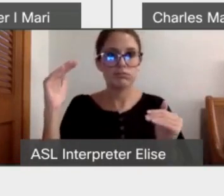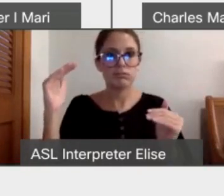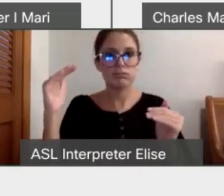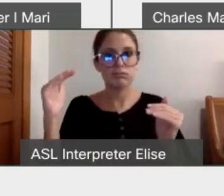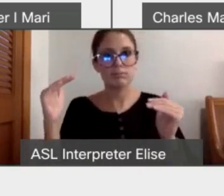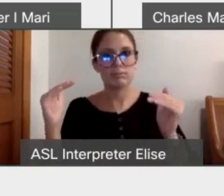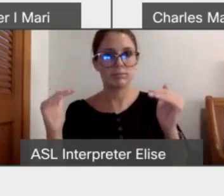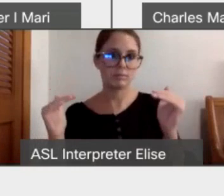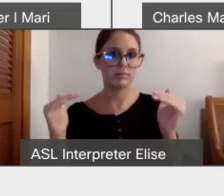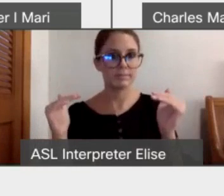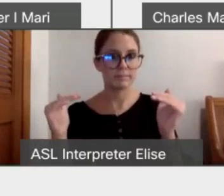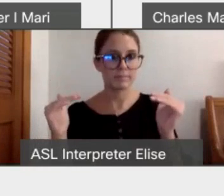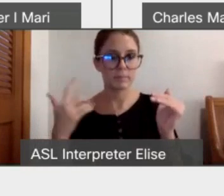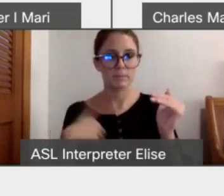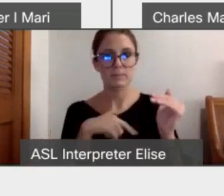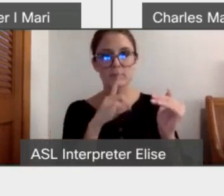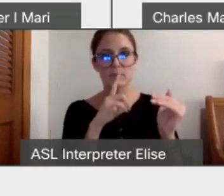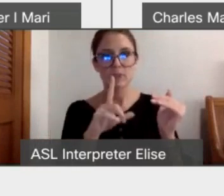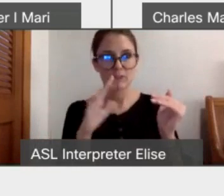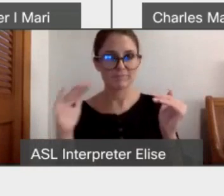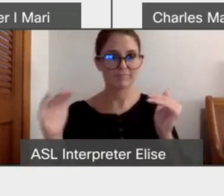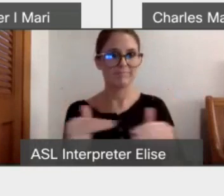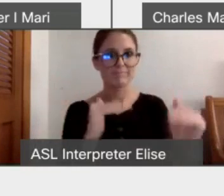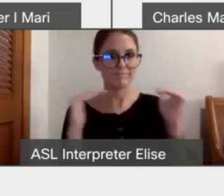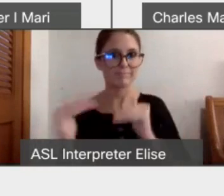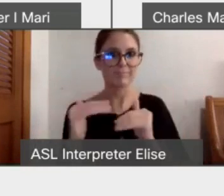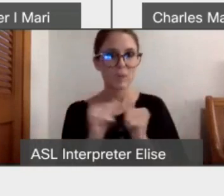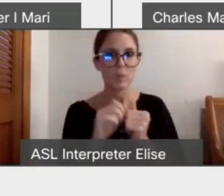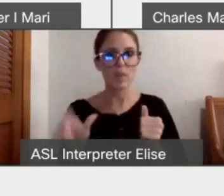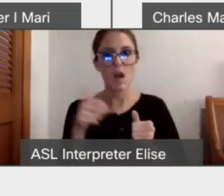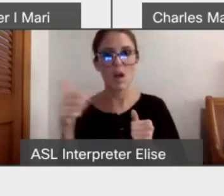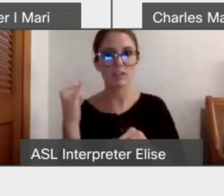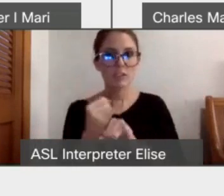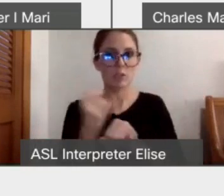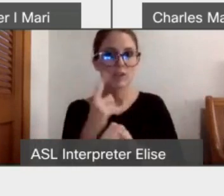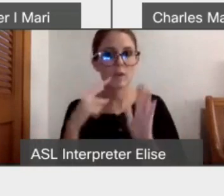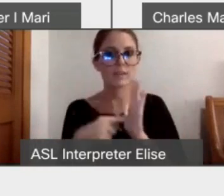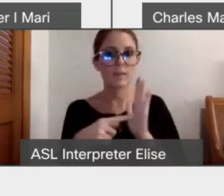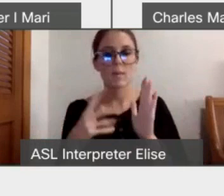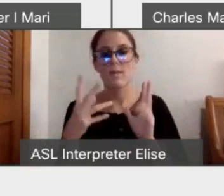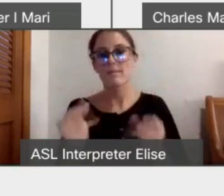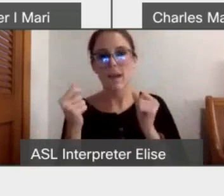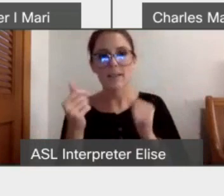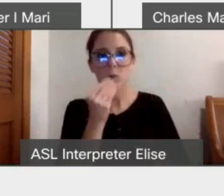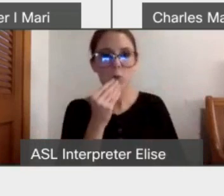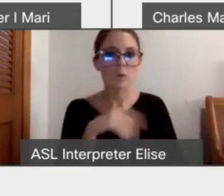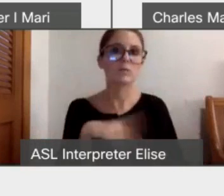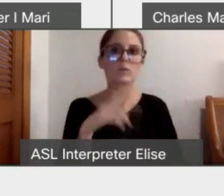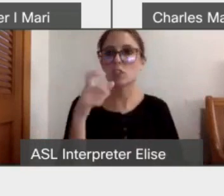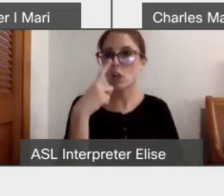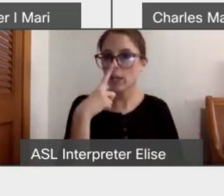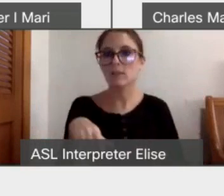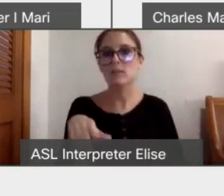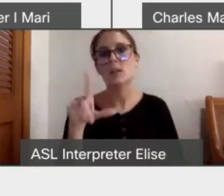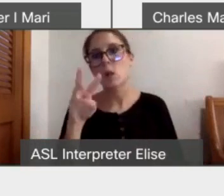we are now on par with other individuals. And so or with other, institutions like fast food and, Target and Lowe's.